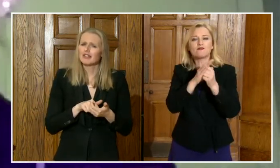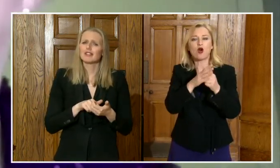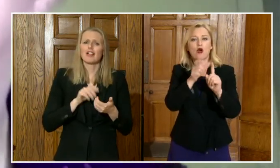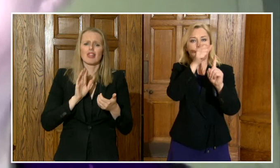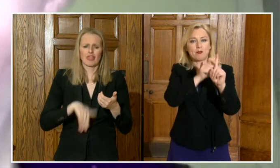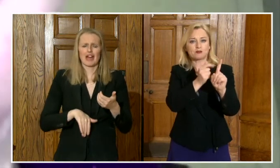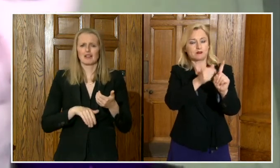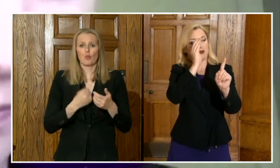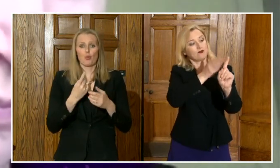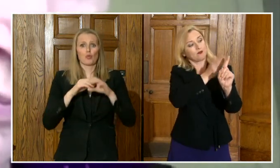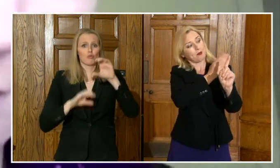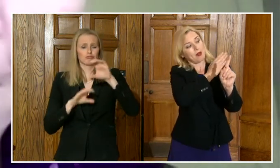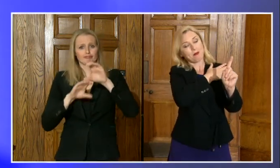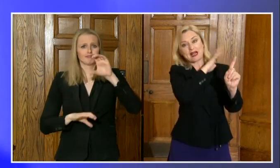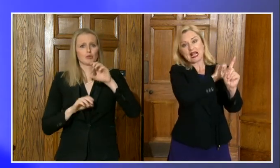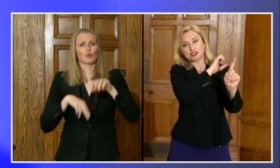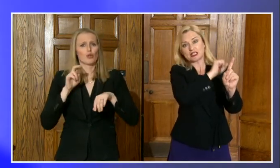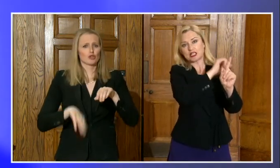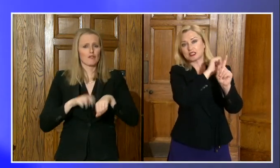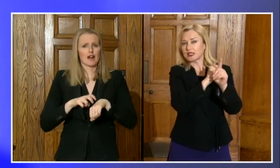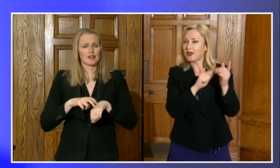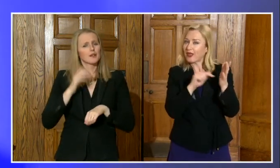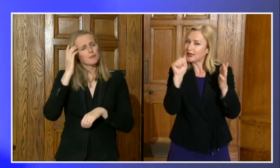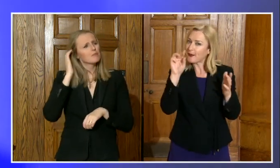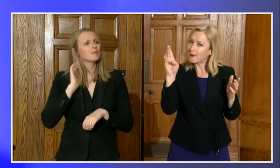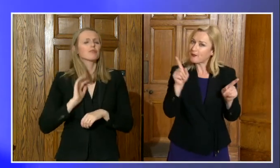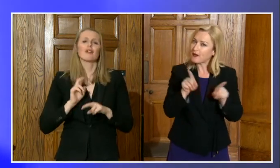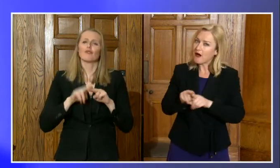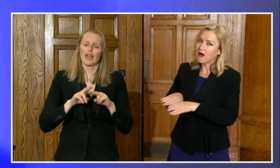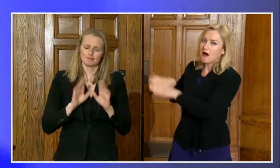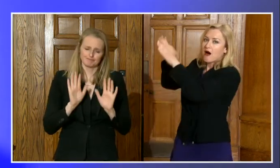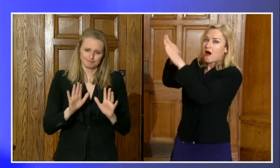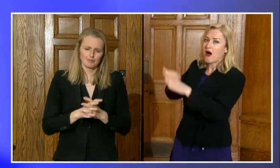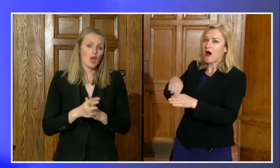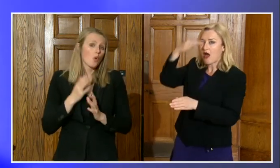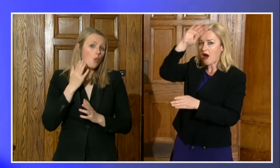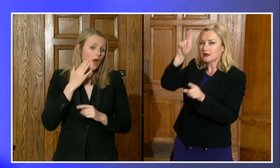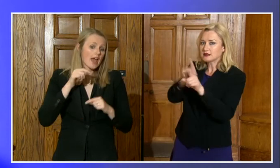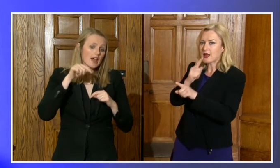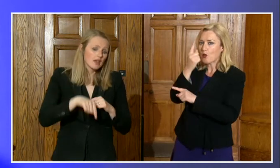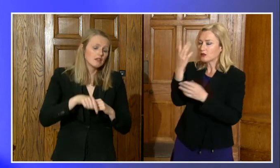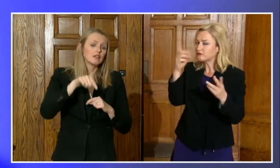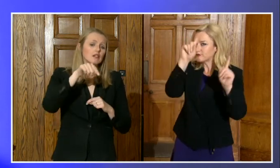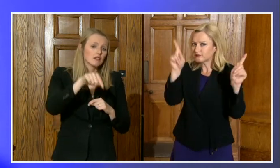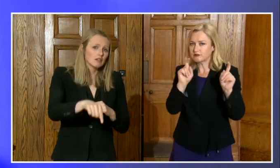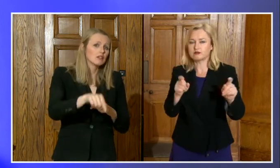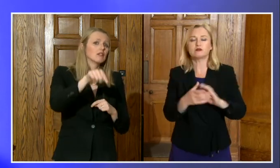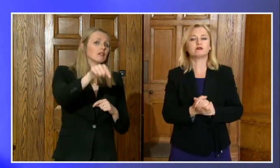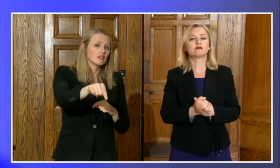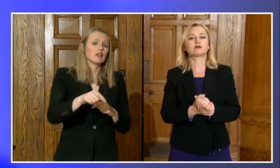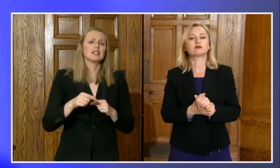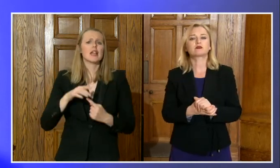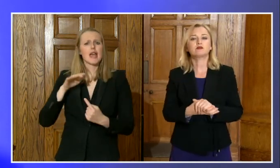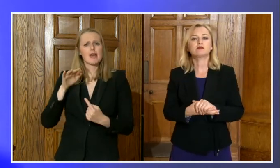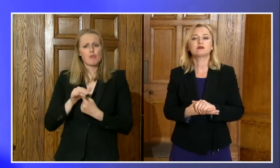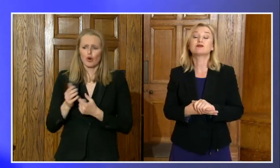that? Okay. Freya, I think, and in regards to timetabling and the steps that we take, I think it's right that we have the conversation as